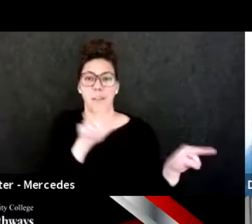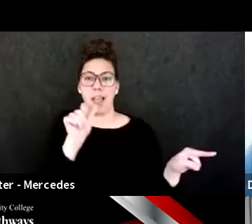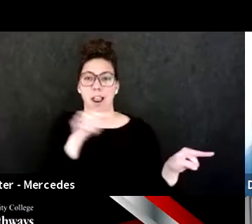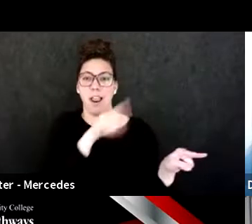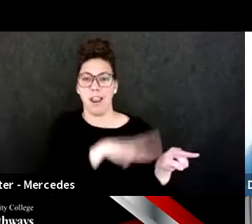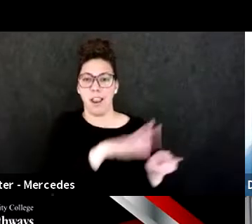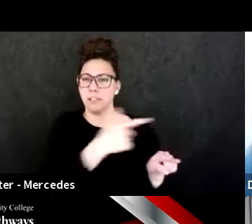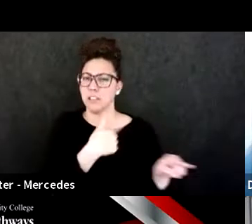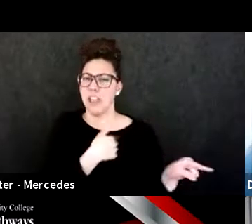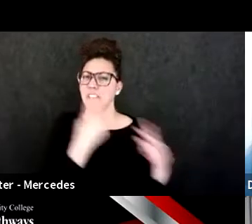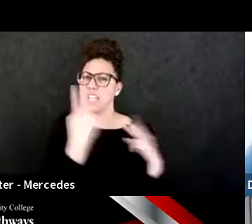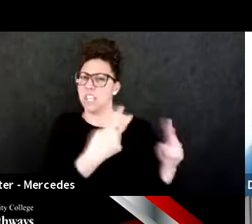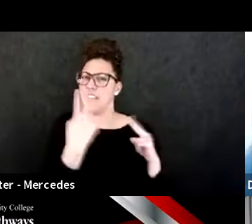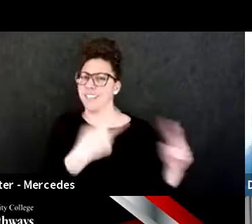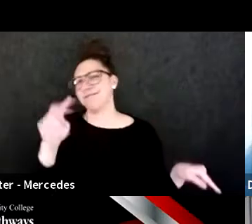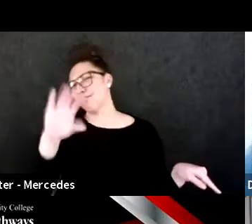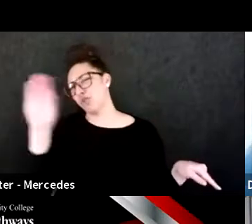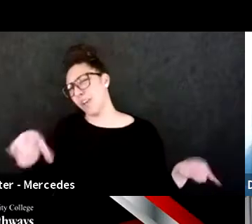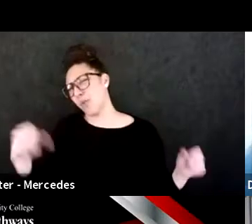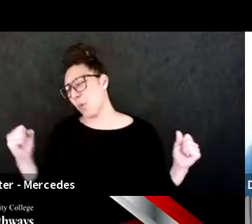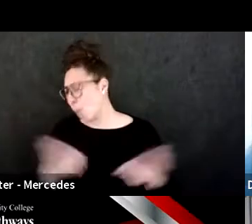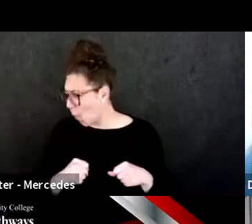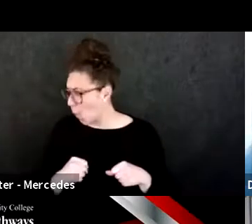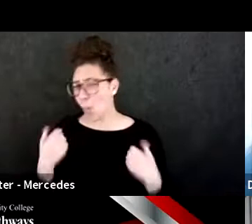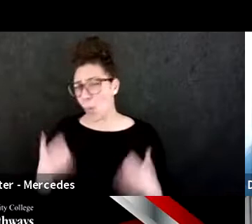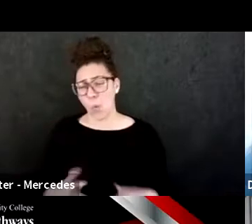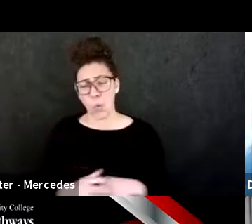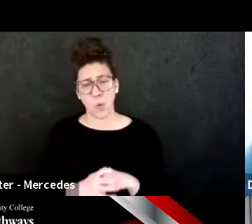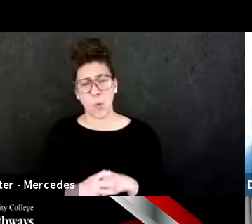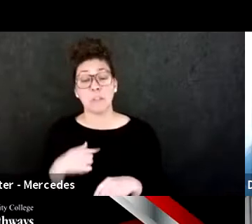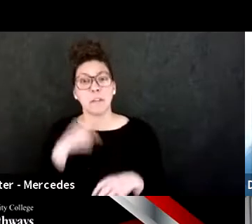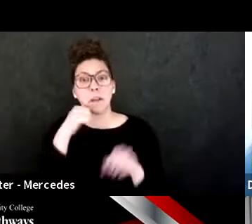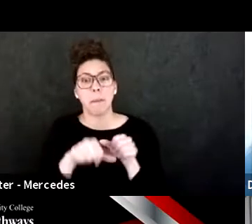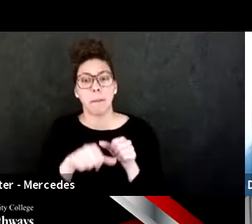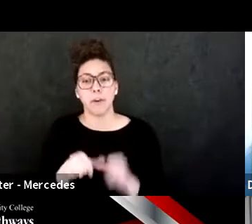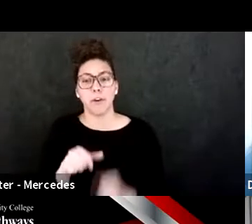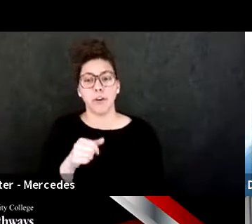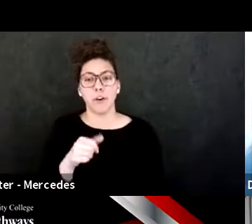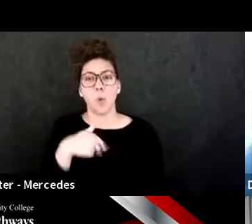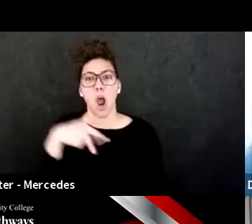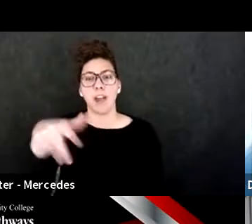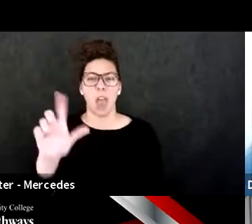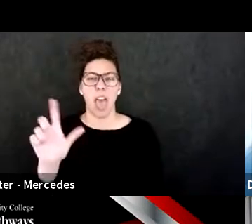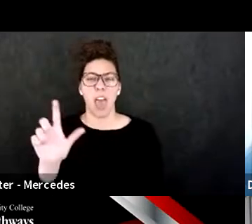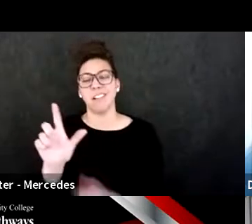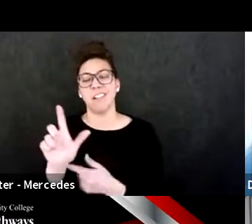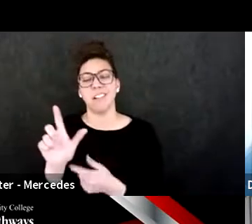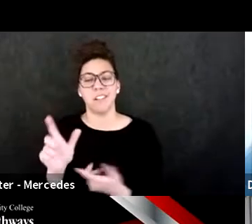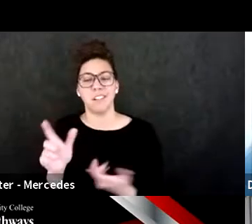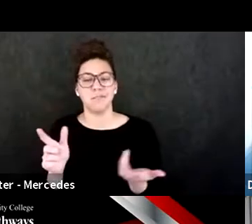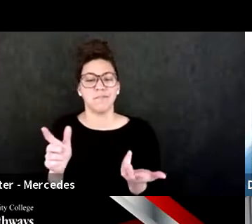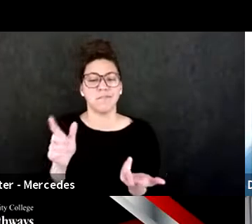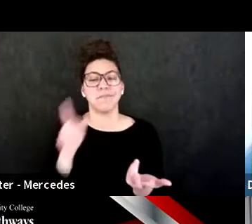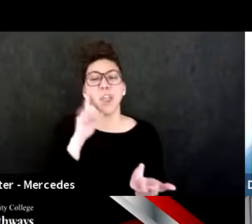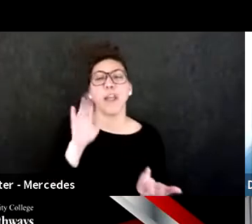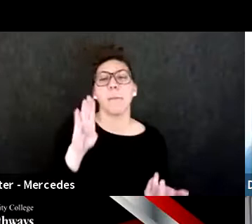and Chicago was just really cold. So I remember walking to the L one day, which is sort of like the BART, except underground